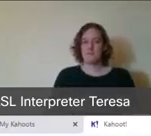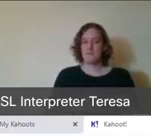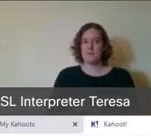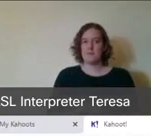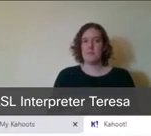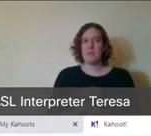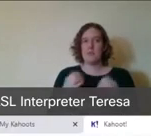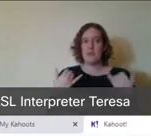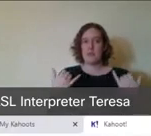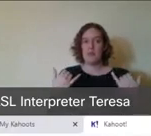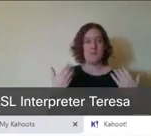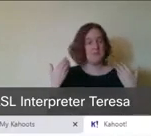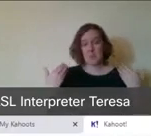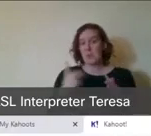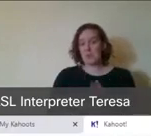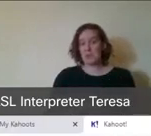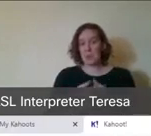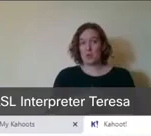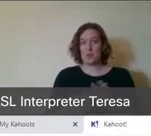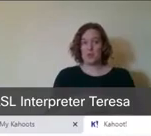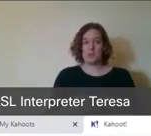ado, we can just get going.